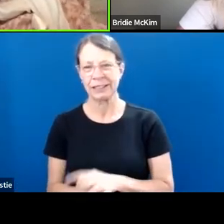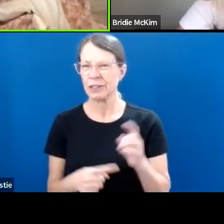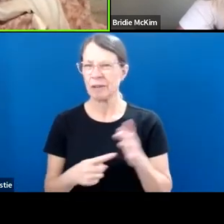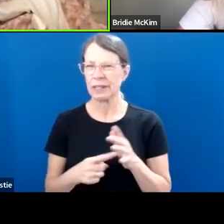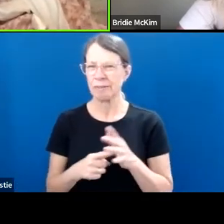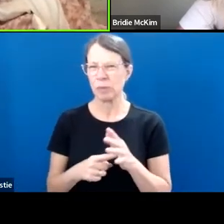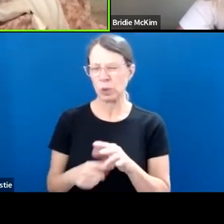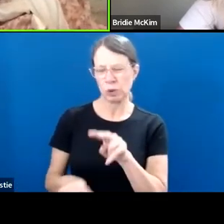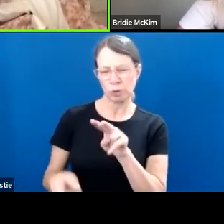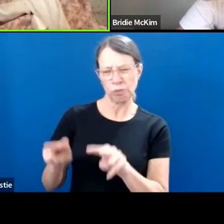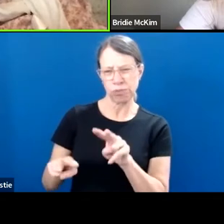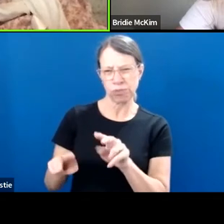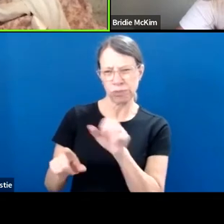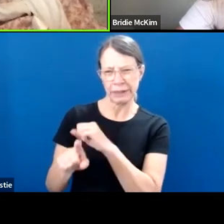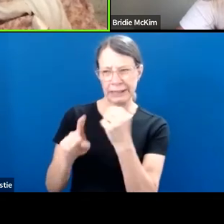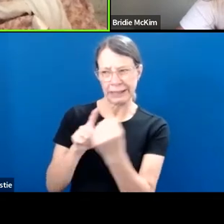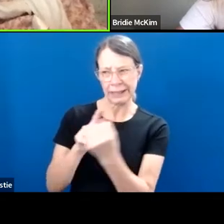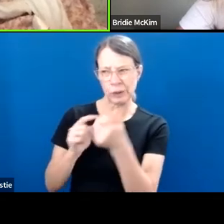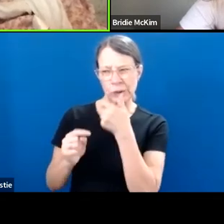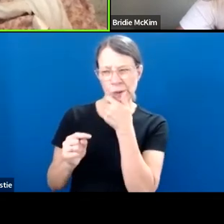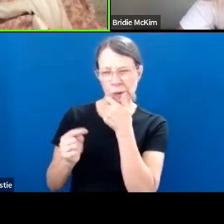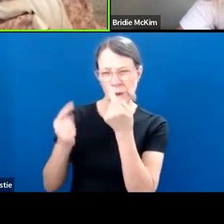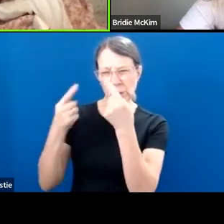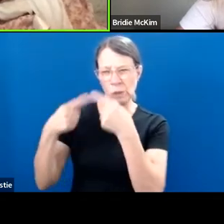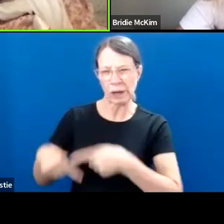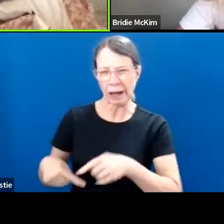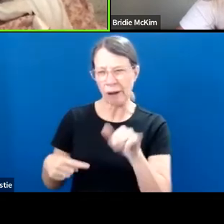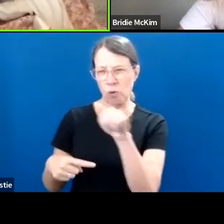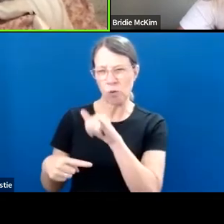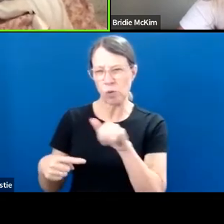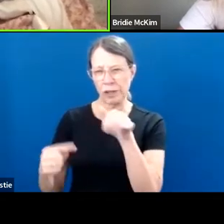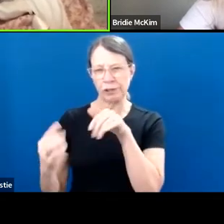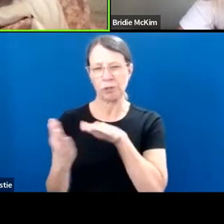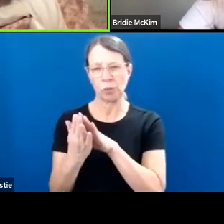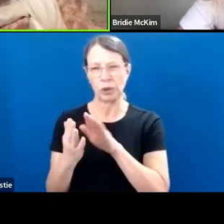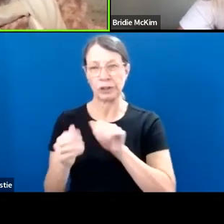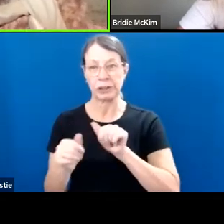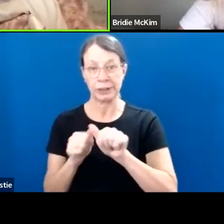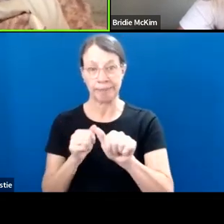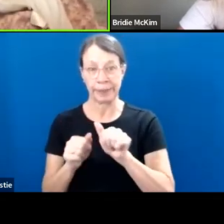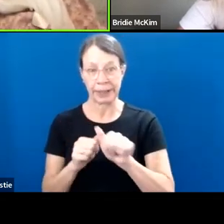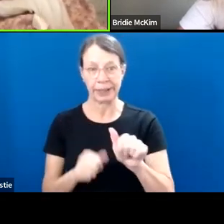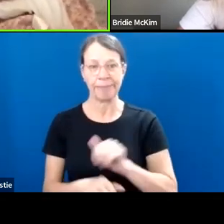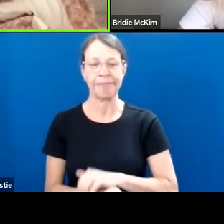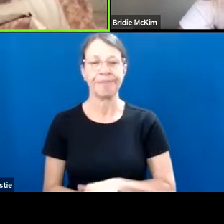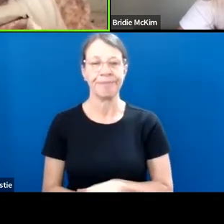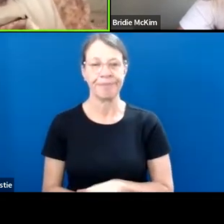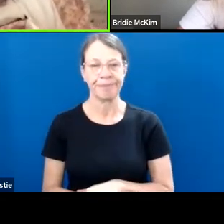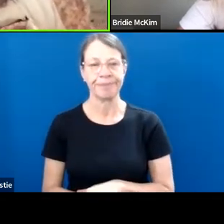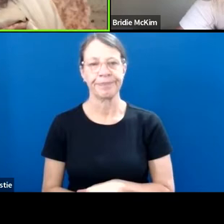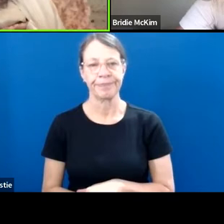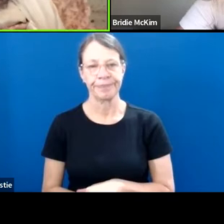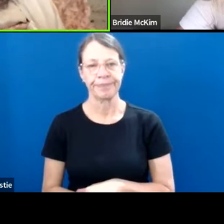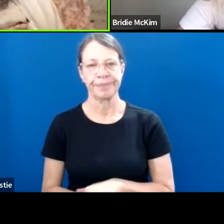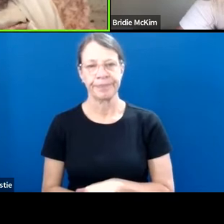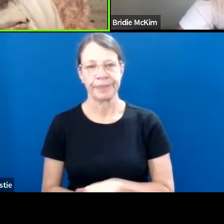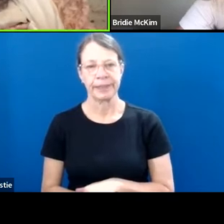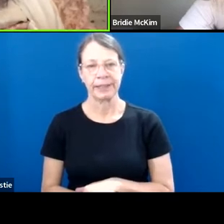each situation, and I guess when we can, I mean,